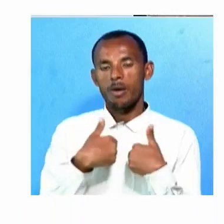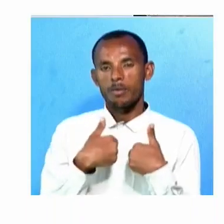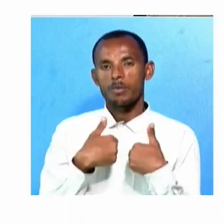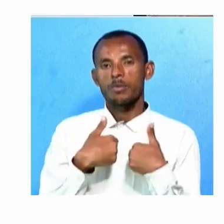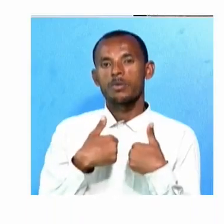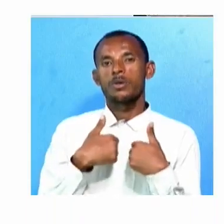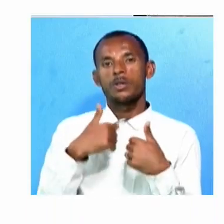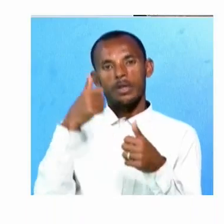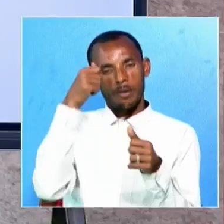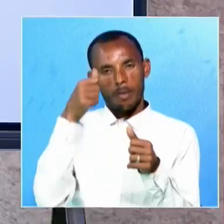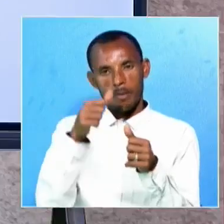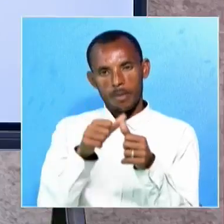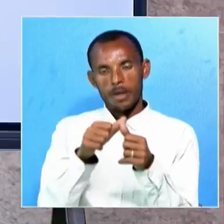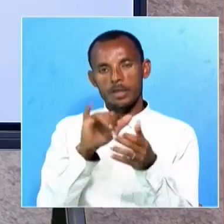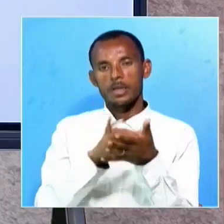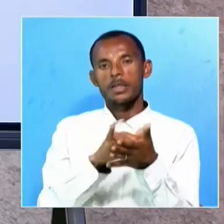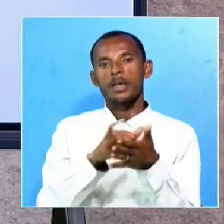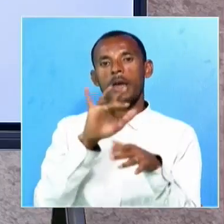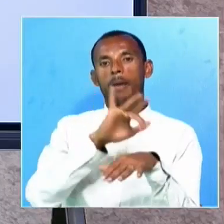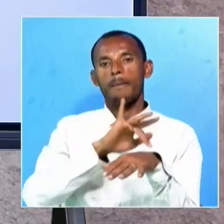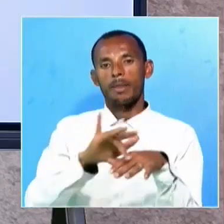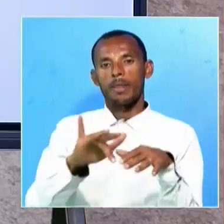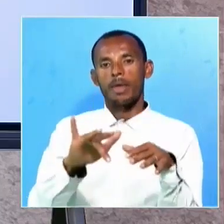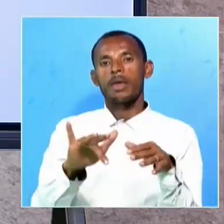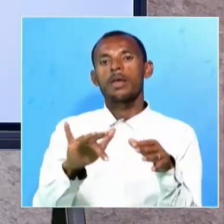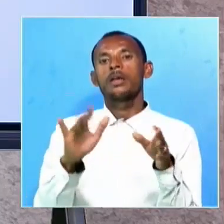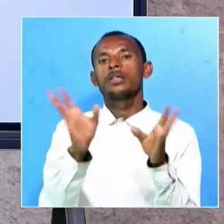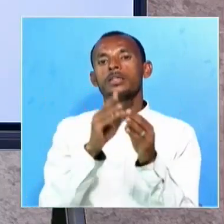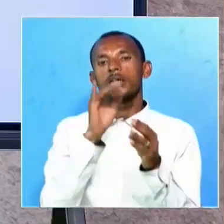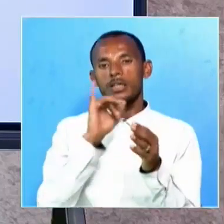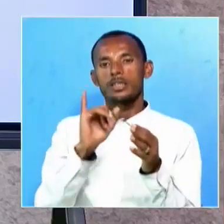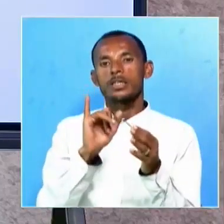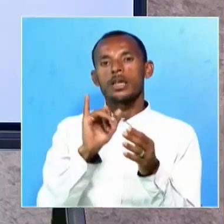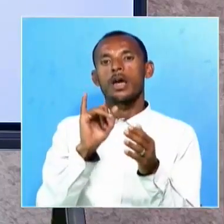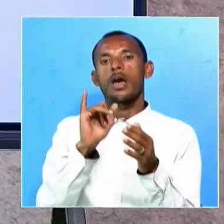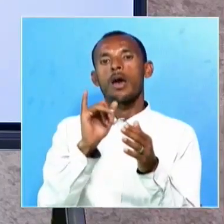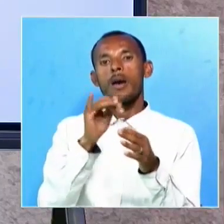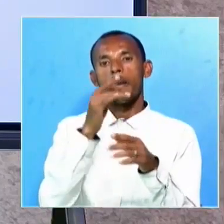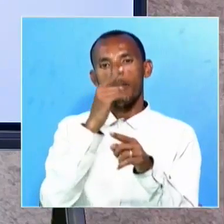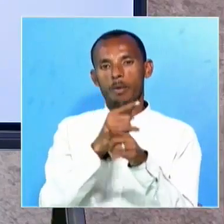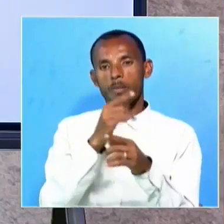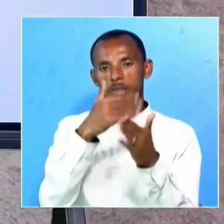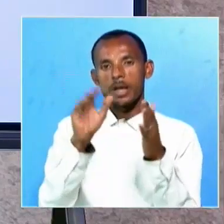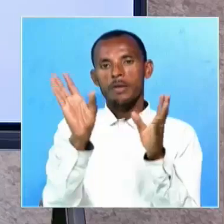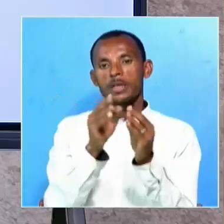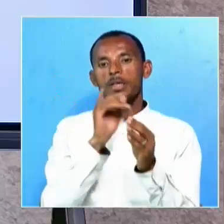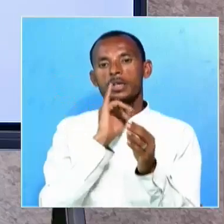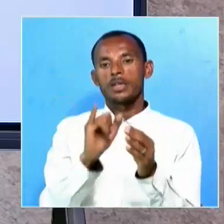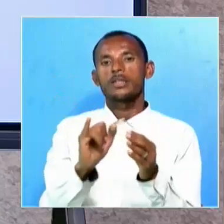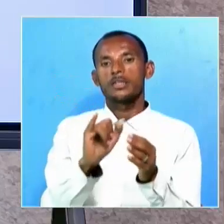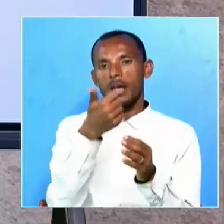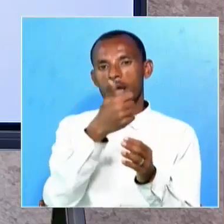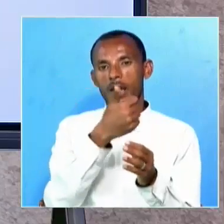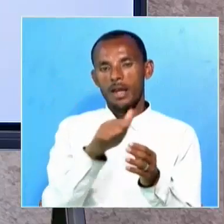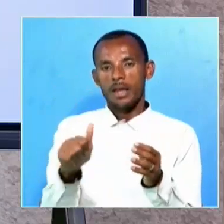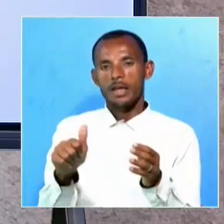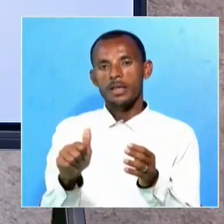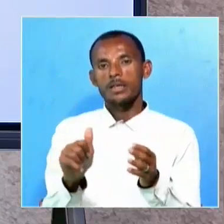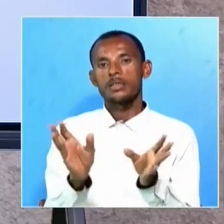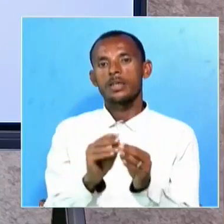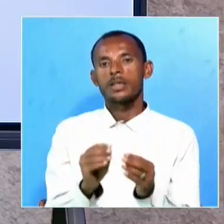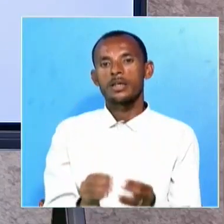that empty set is a proper subset of any other set, but empty set is not a proper subset of empty set